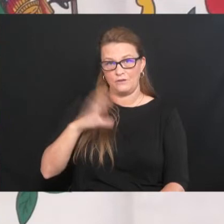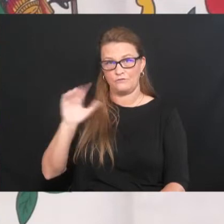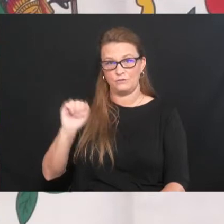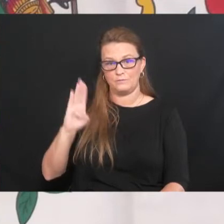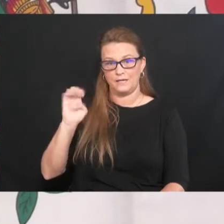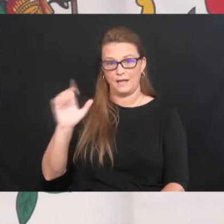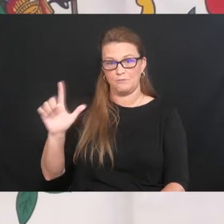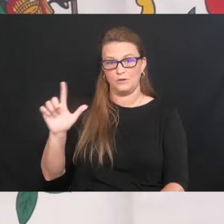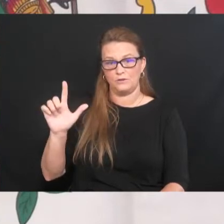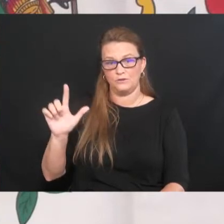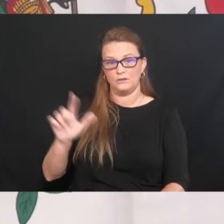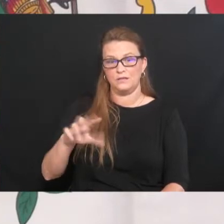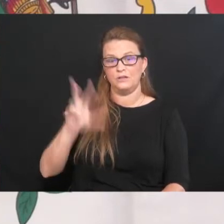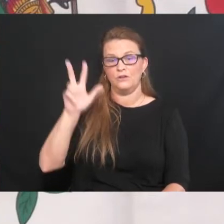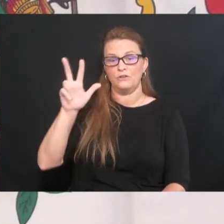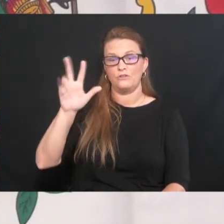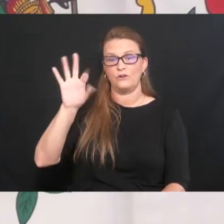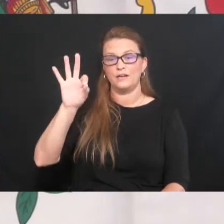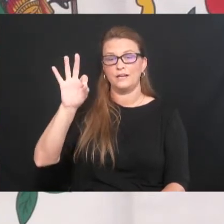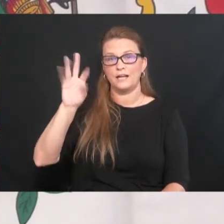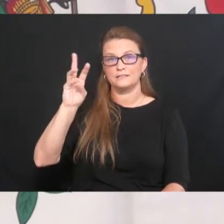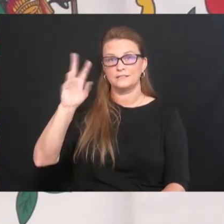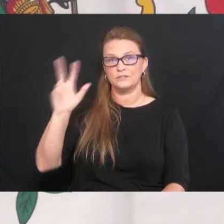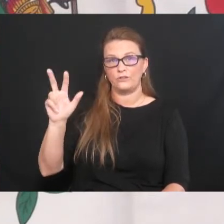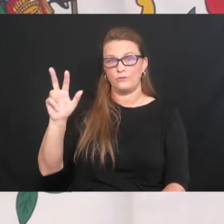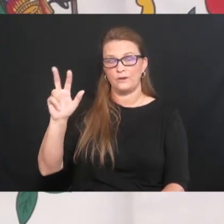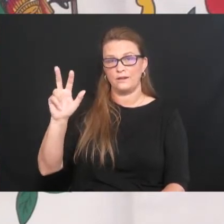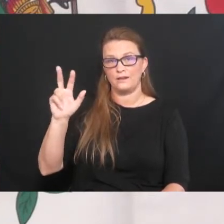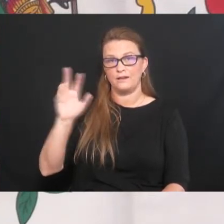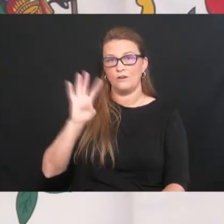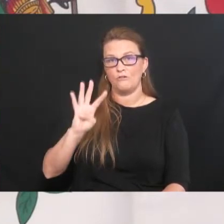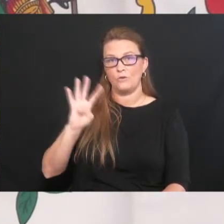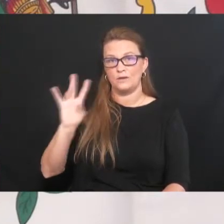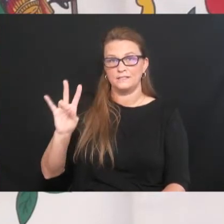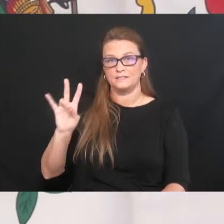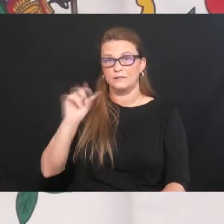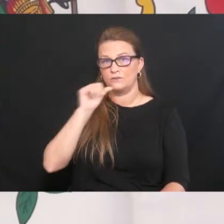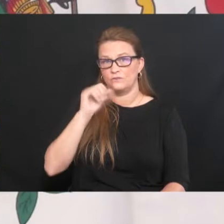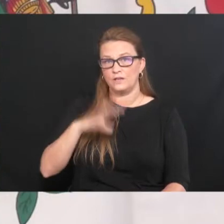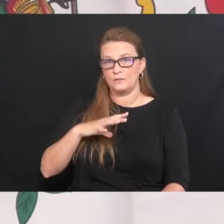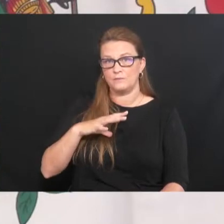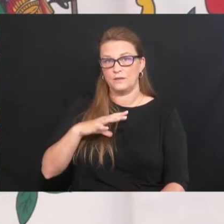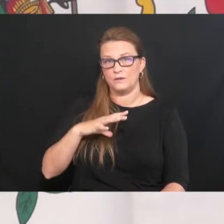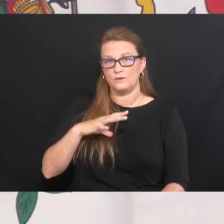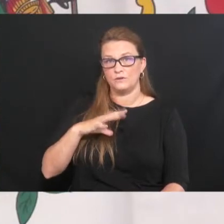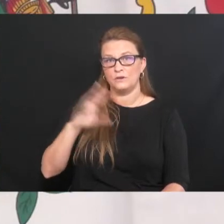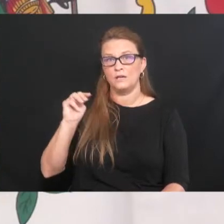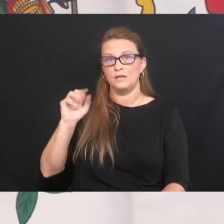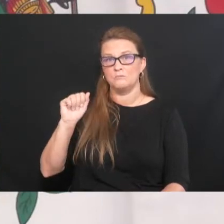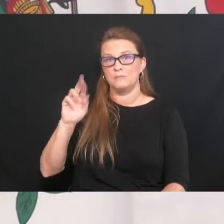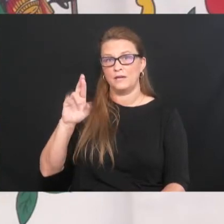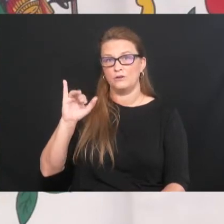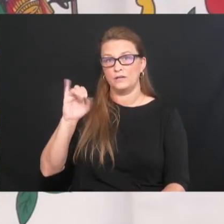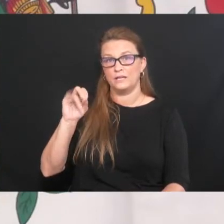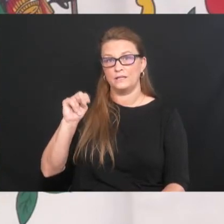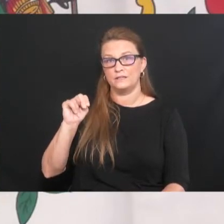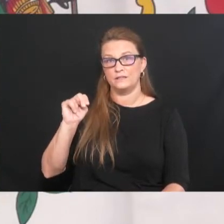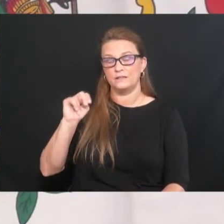County. The 3,963rd death is a 47-year-old female from Marion County.